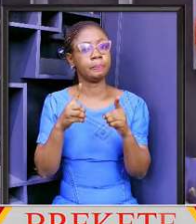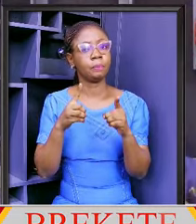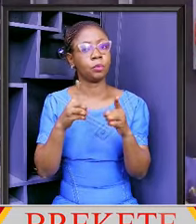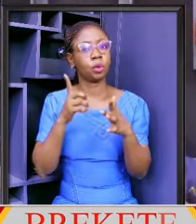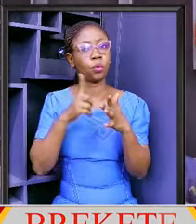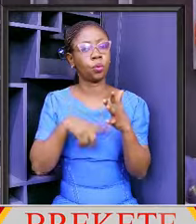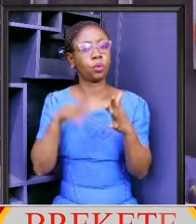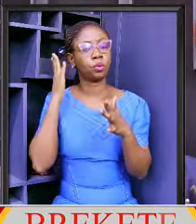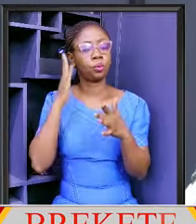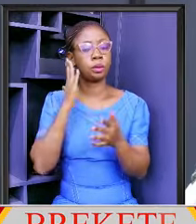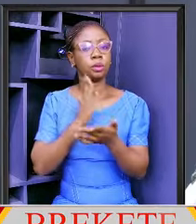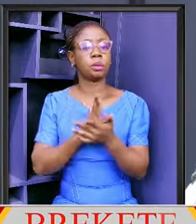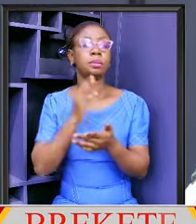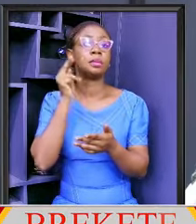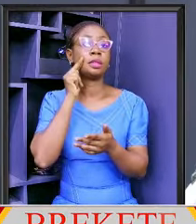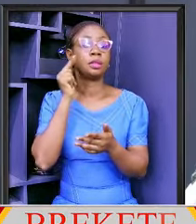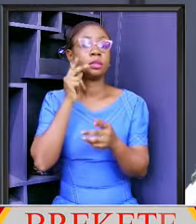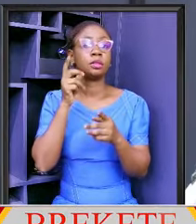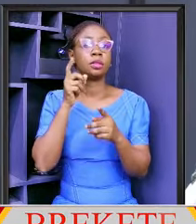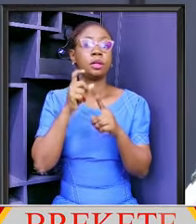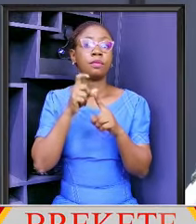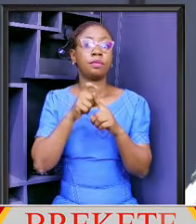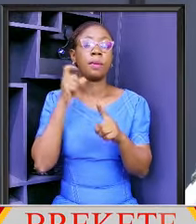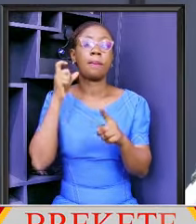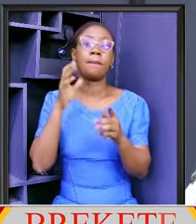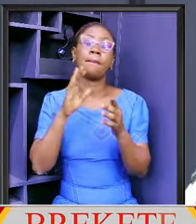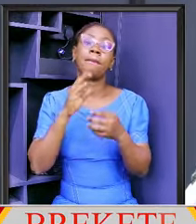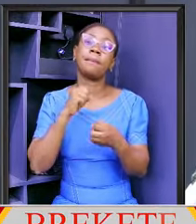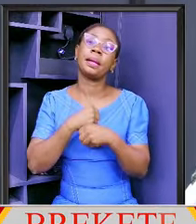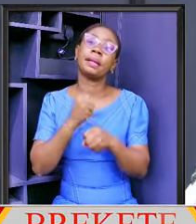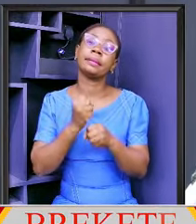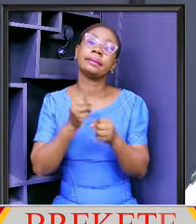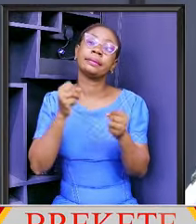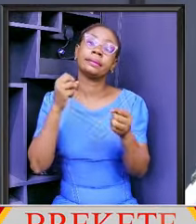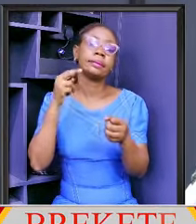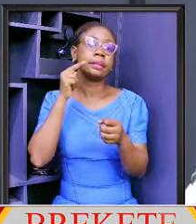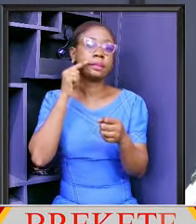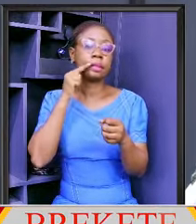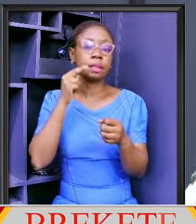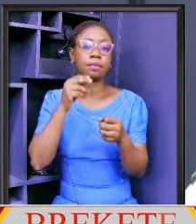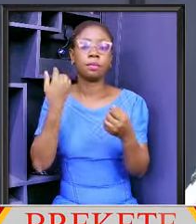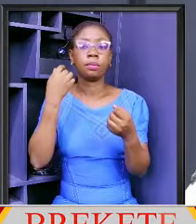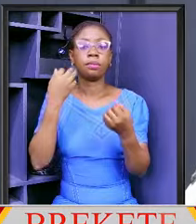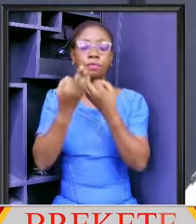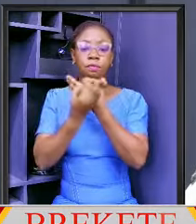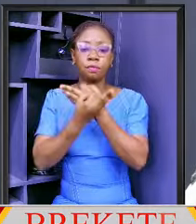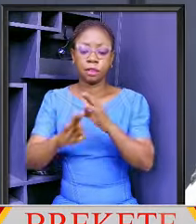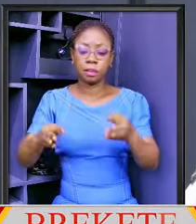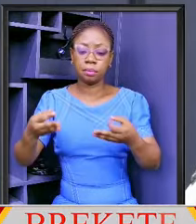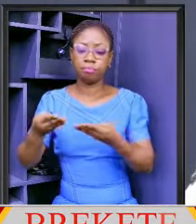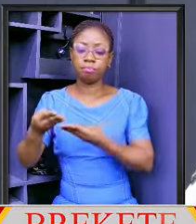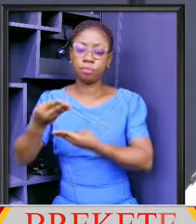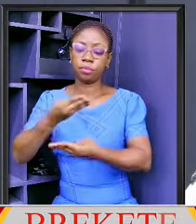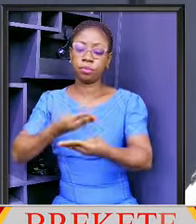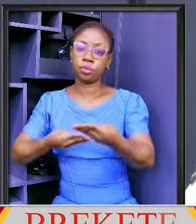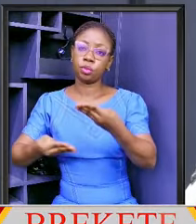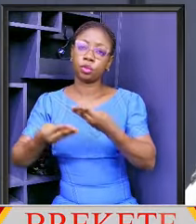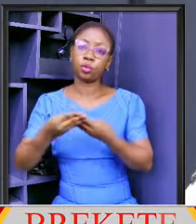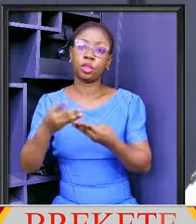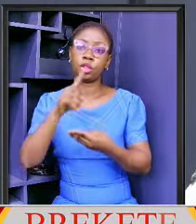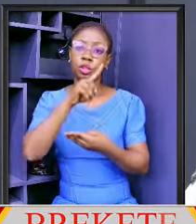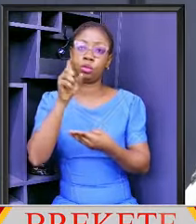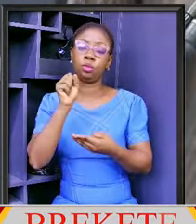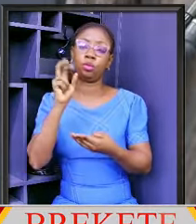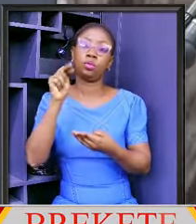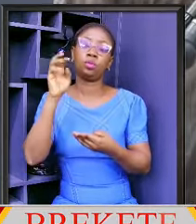waiting will stop Nigeria from making Nigeria a free trade zone area for just 2 years. Made them test, in fact,